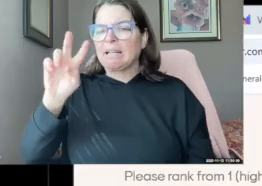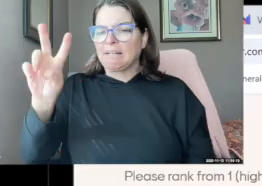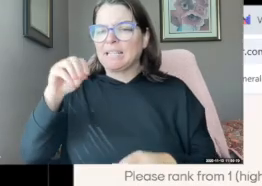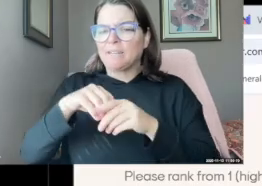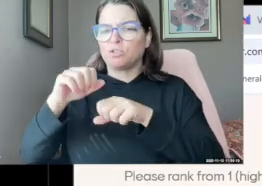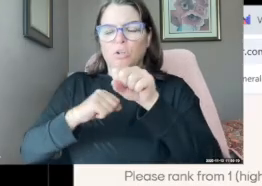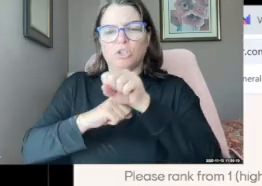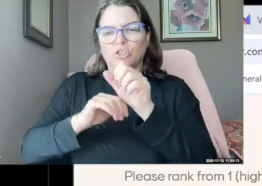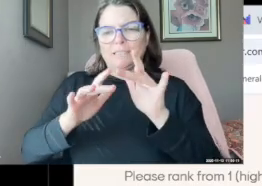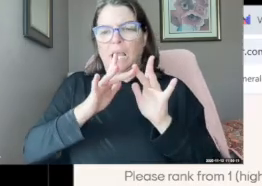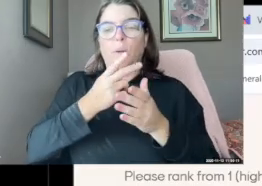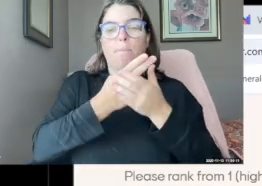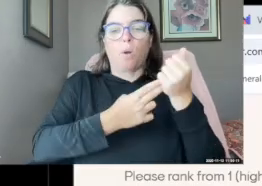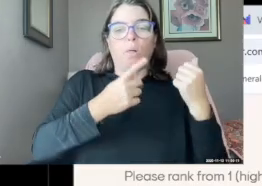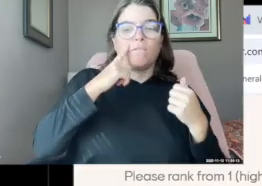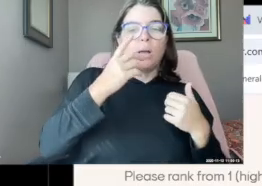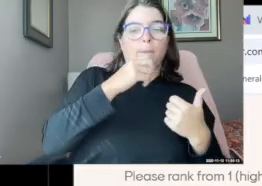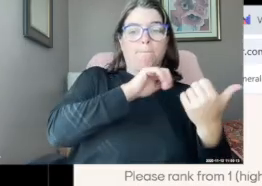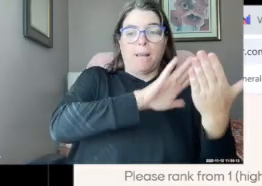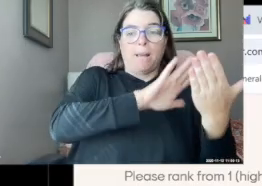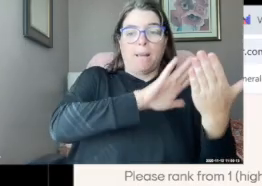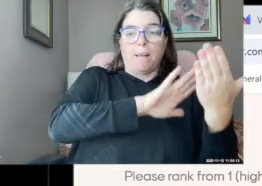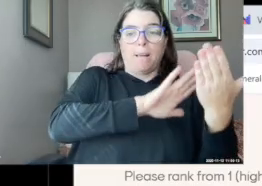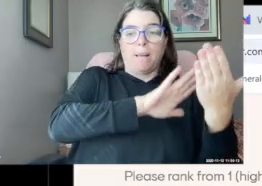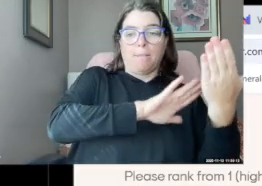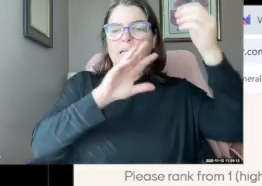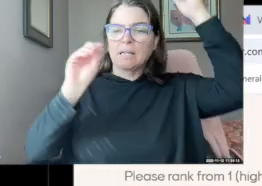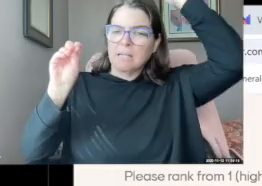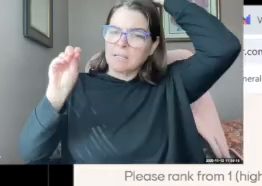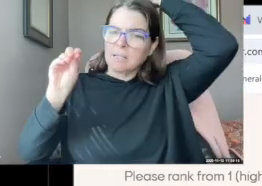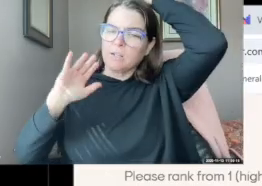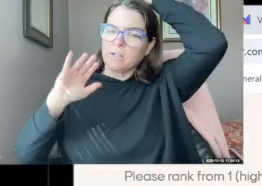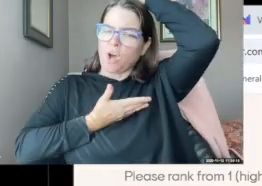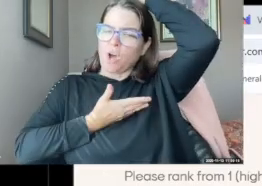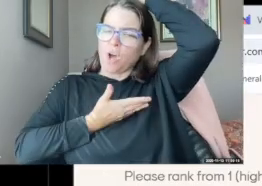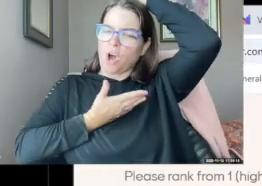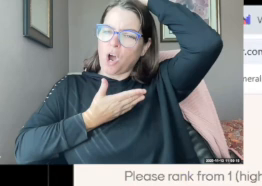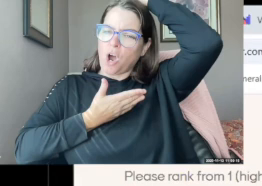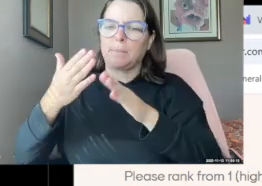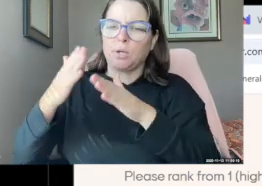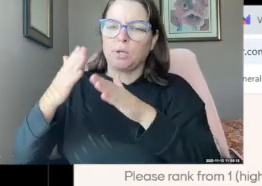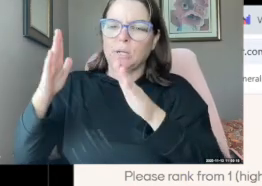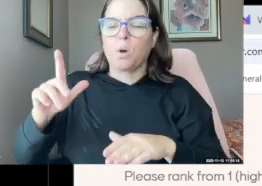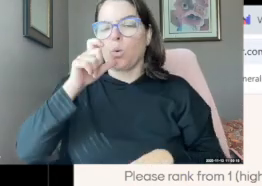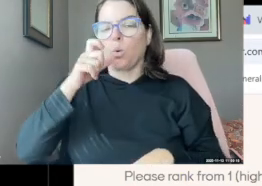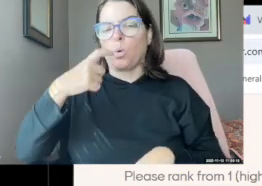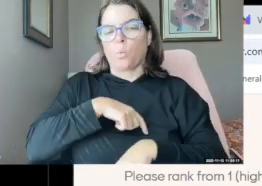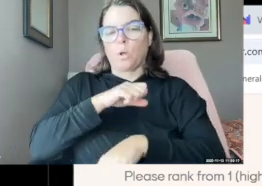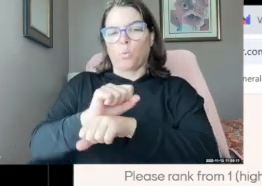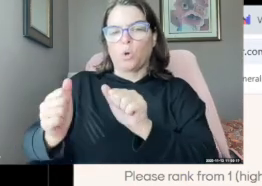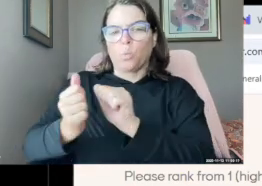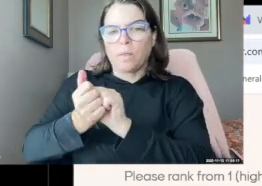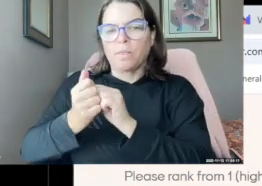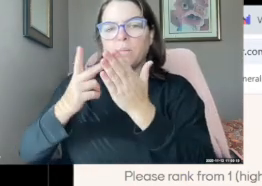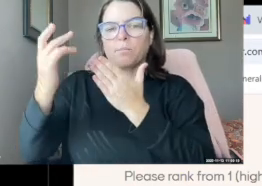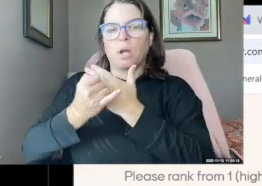share members, but also navigating what is still a broken and fraught AV infrastructure network, both on the public facing